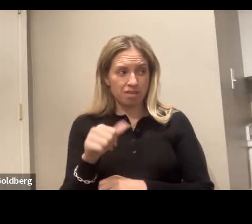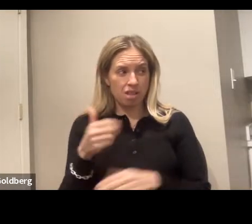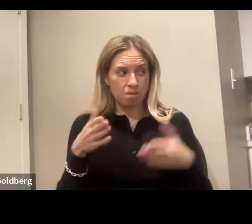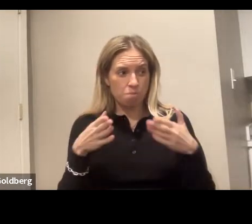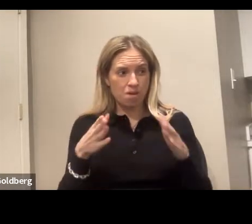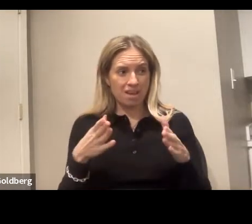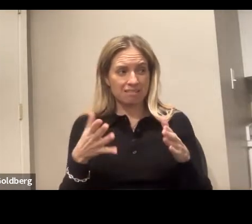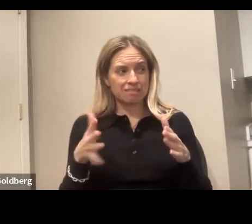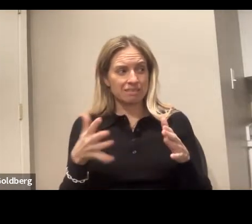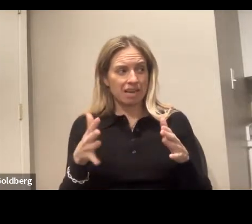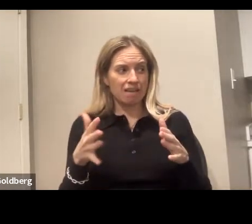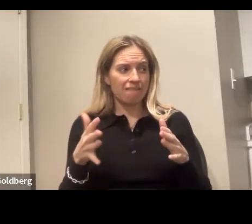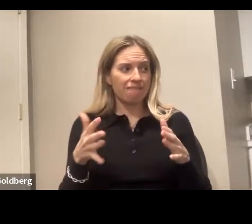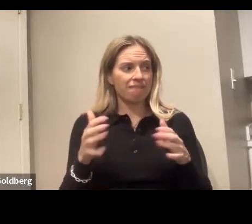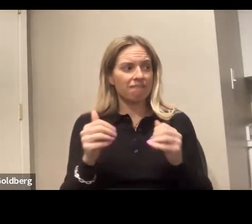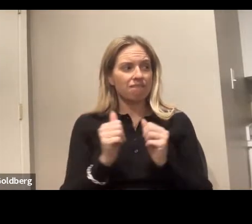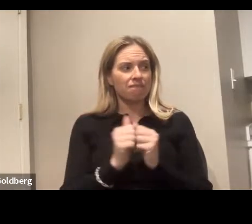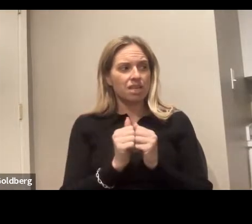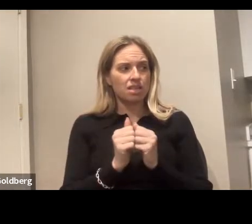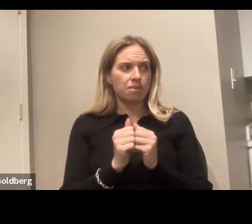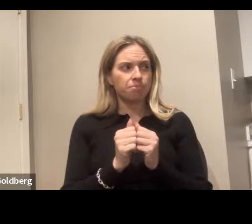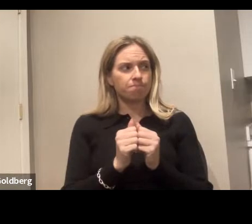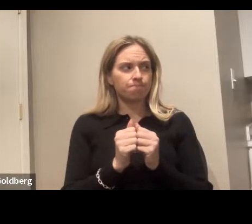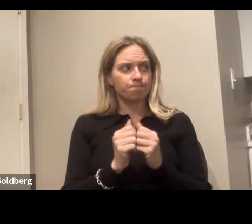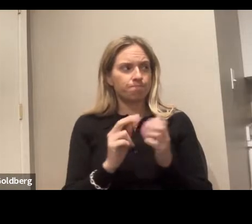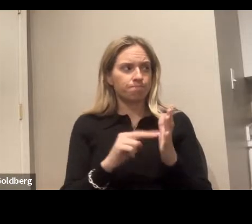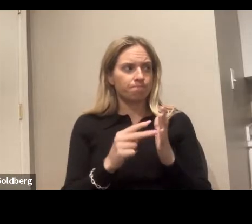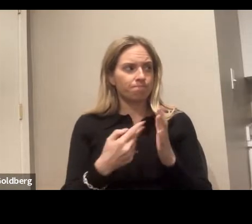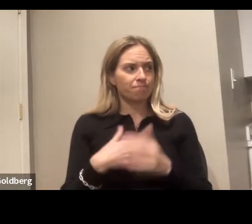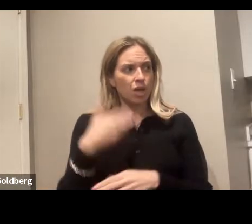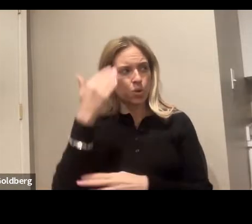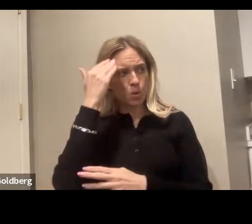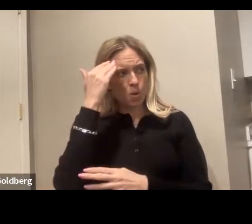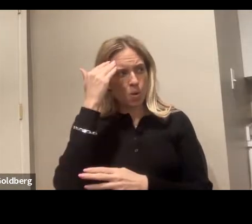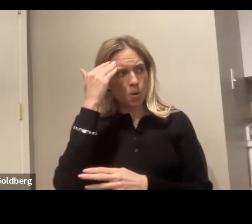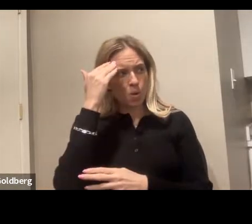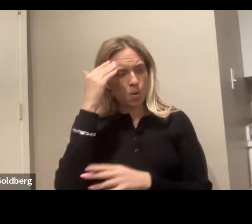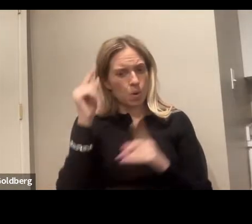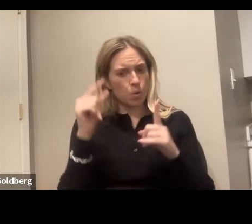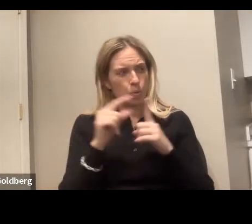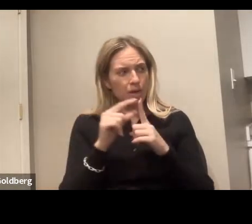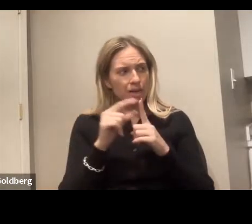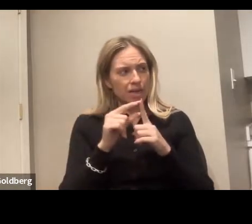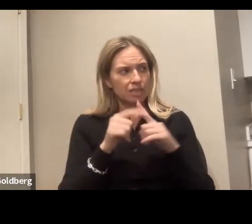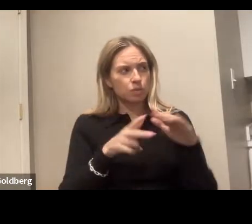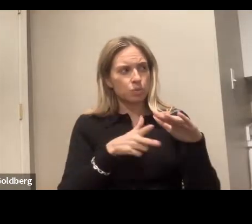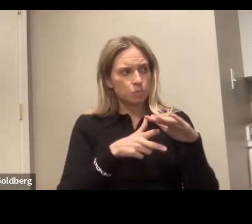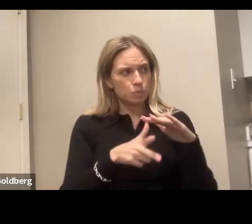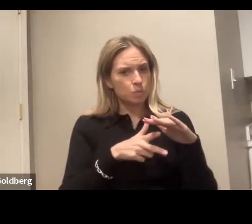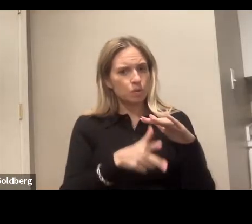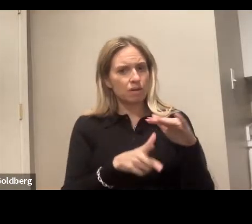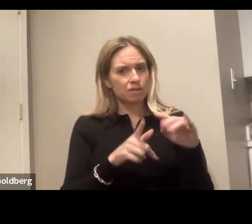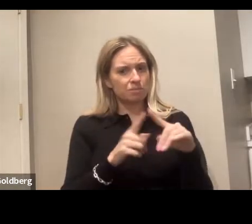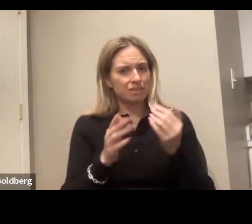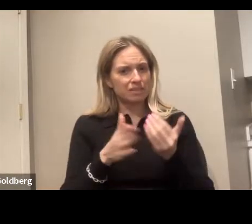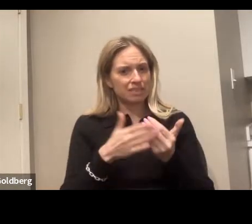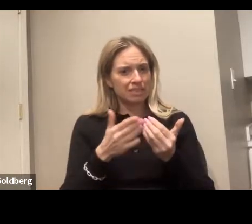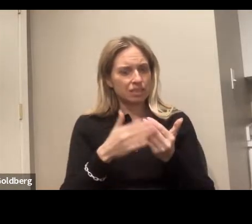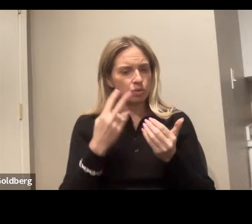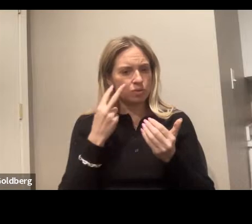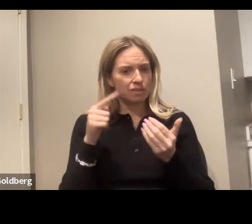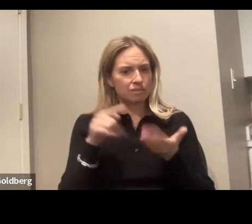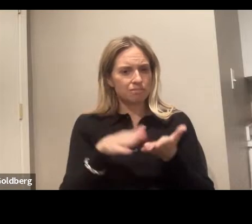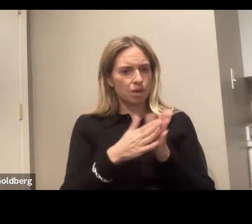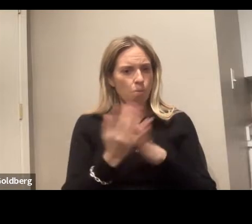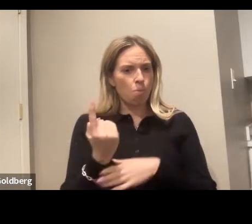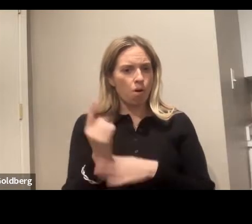kind of go with putting. I mean, I know that it's worded as being a garage, but I just easily see this as becoming like a